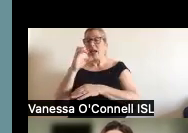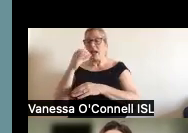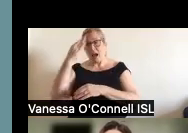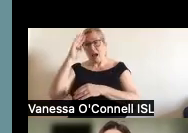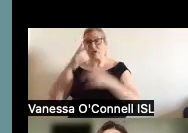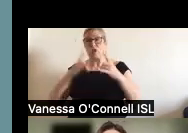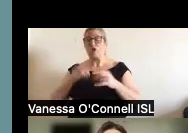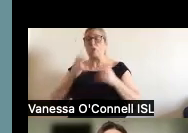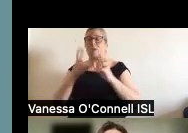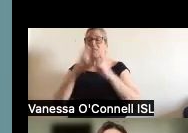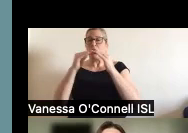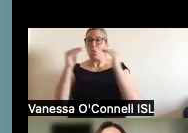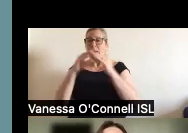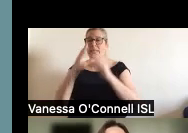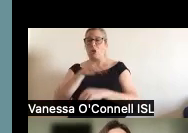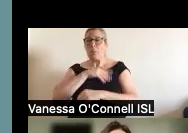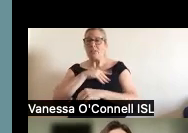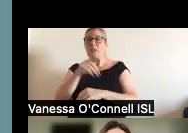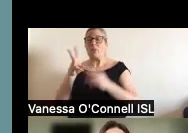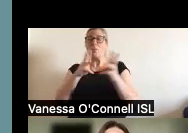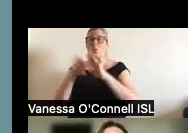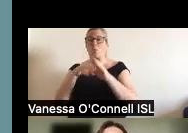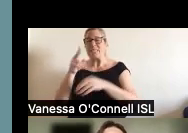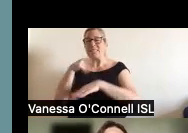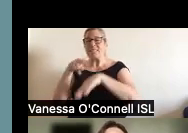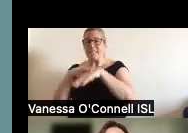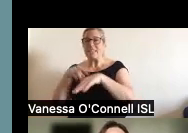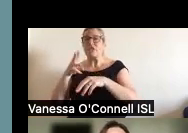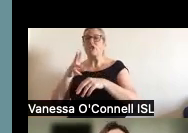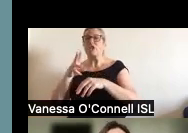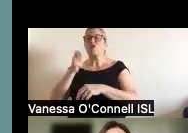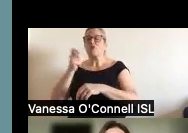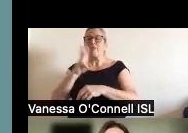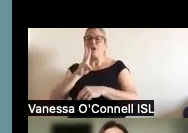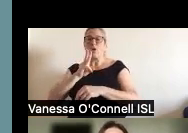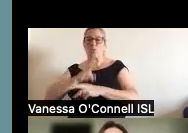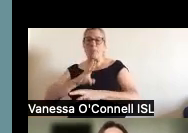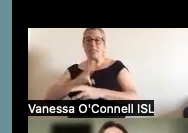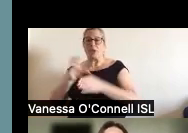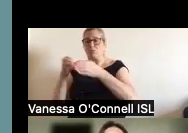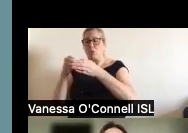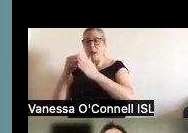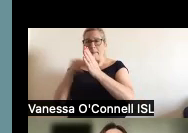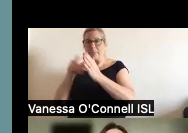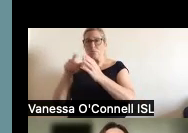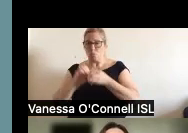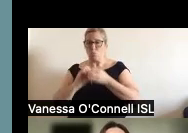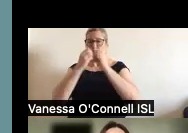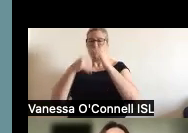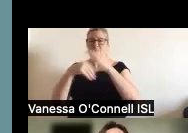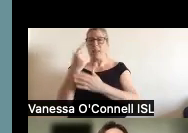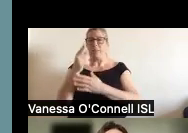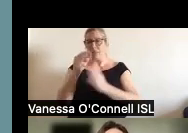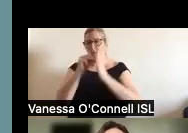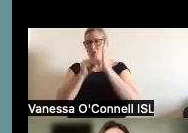the National Traveller Women's Forum to develop the actual body of the training, and then we worked with the